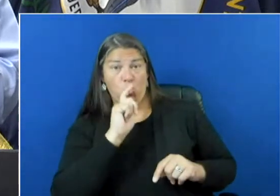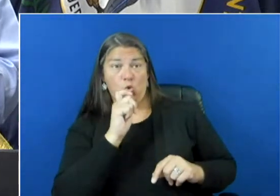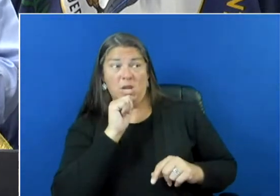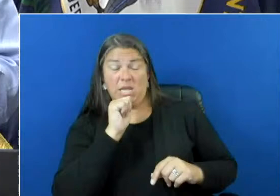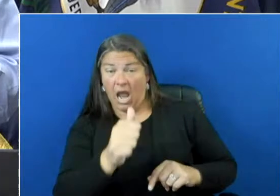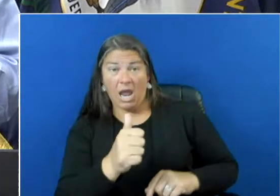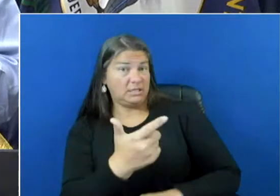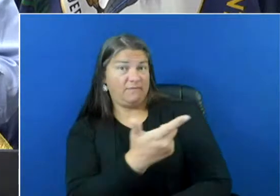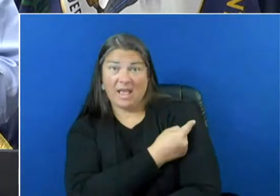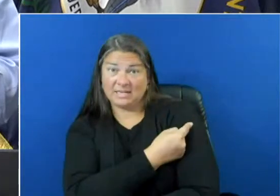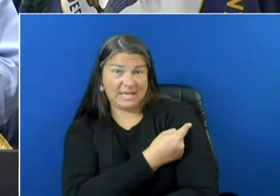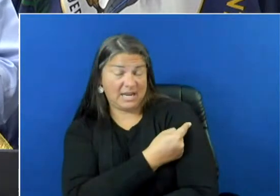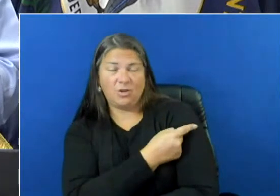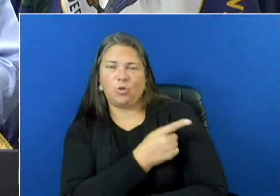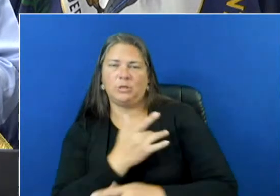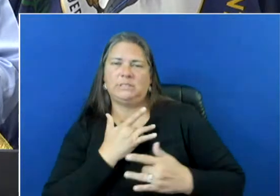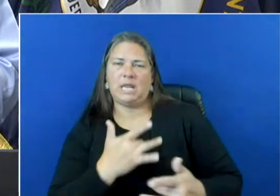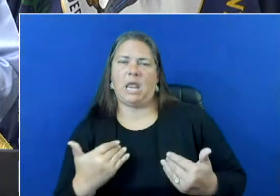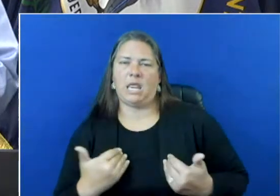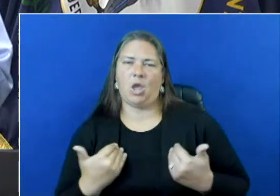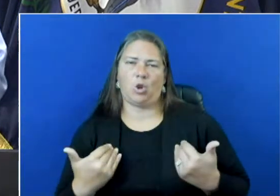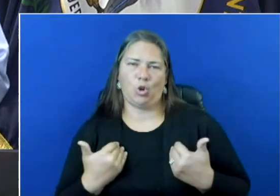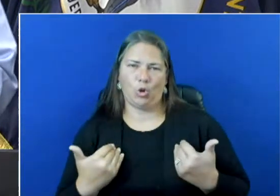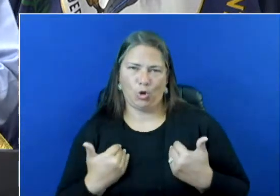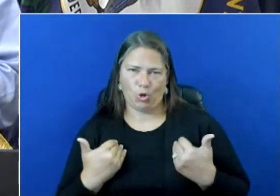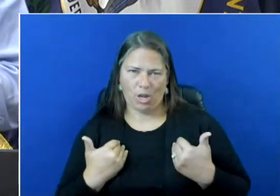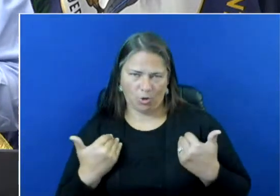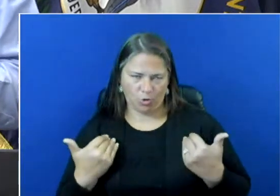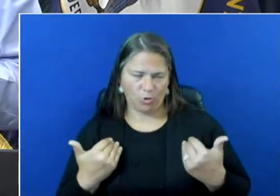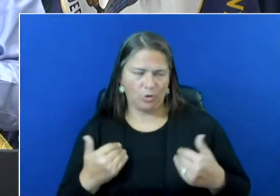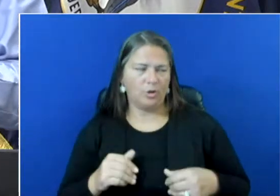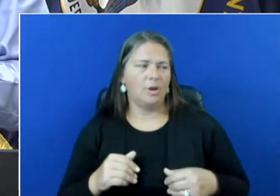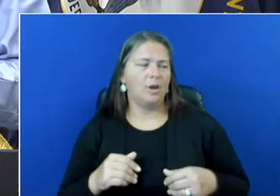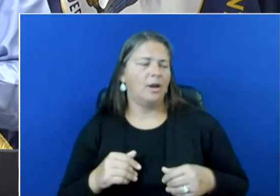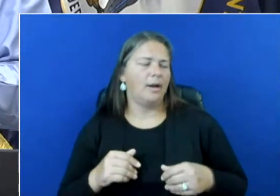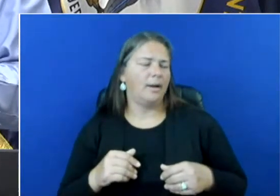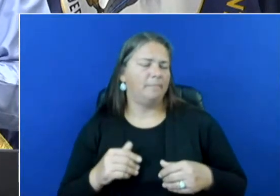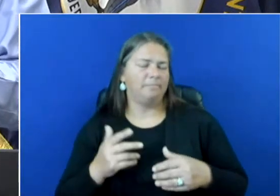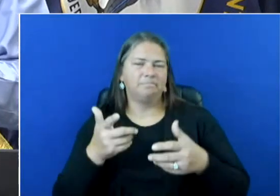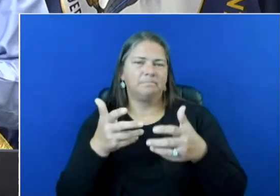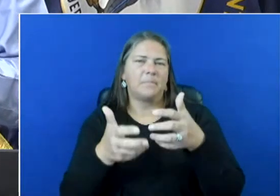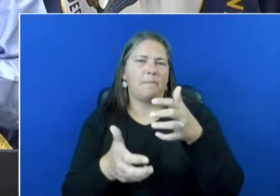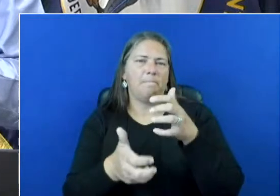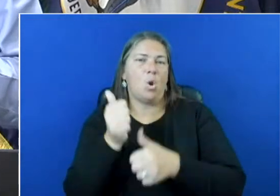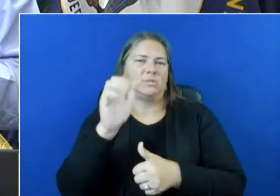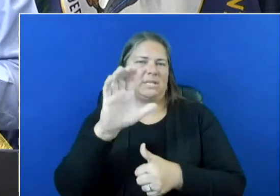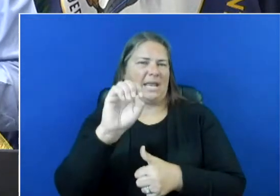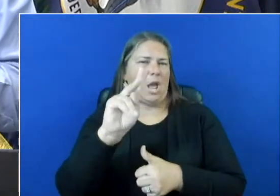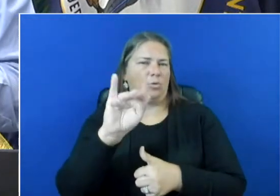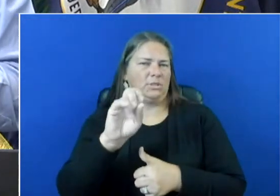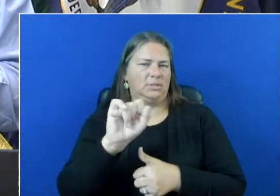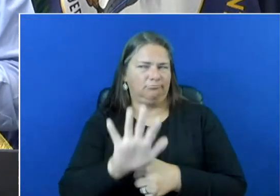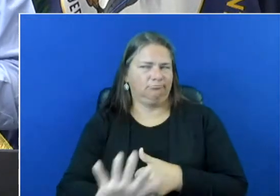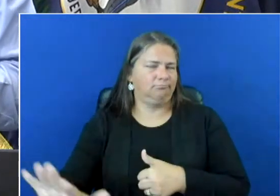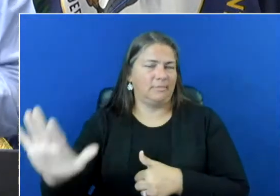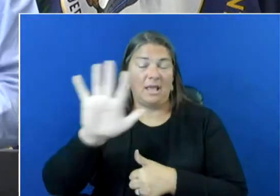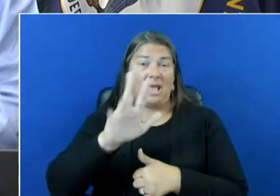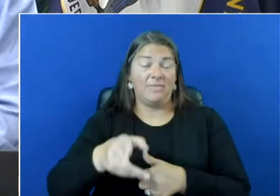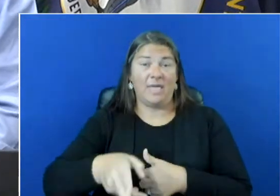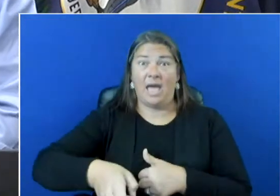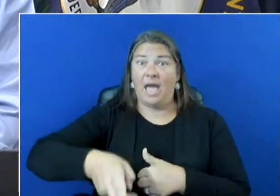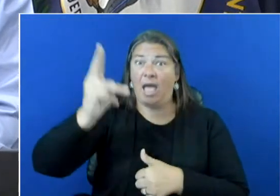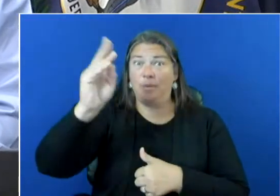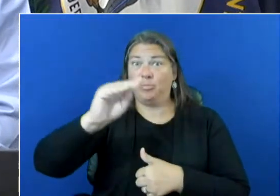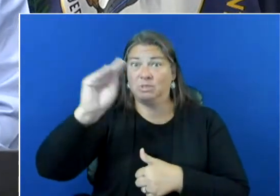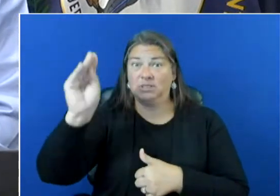younger, and it's in most counties. The highest rates of